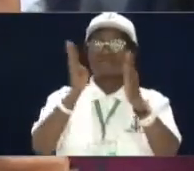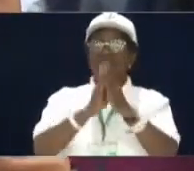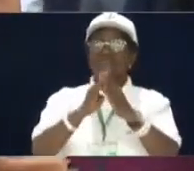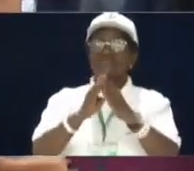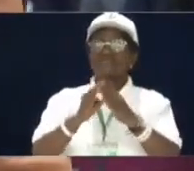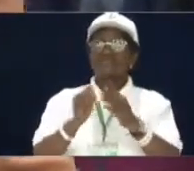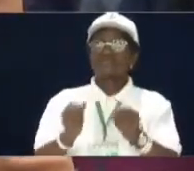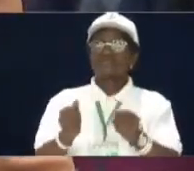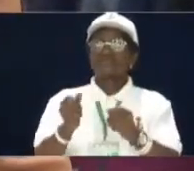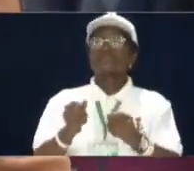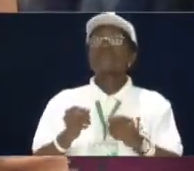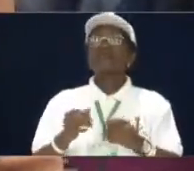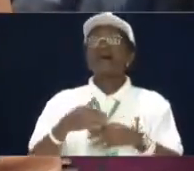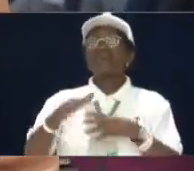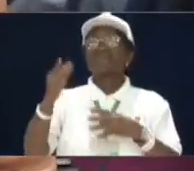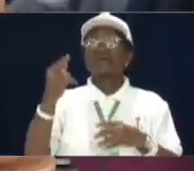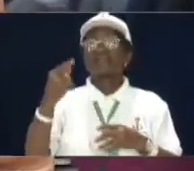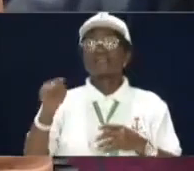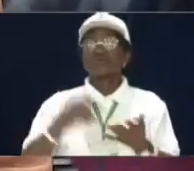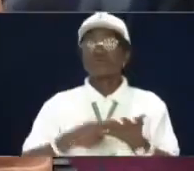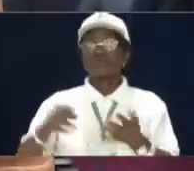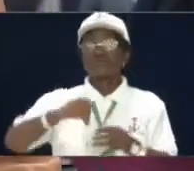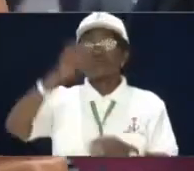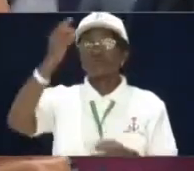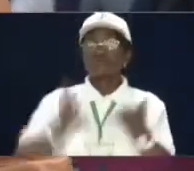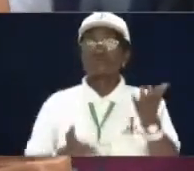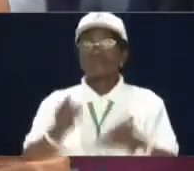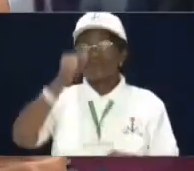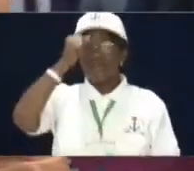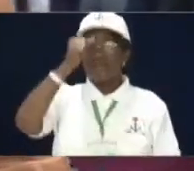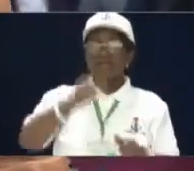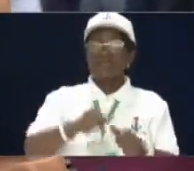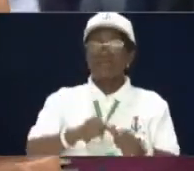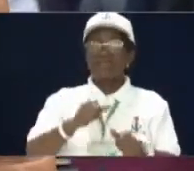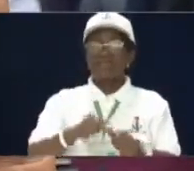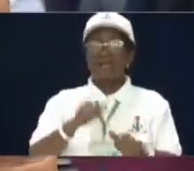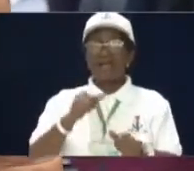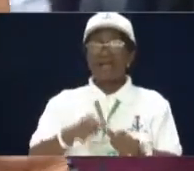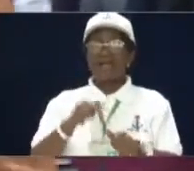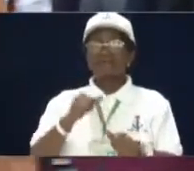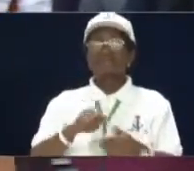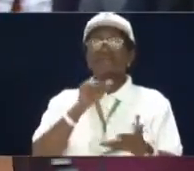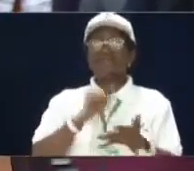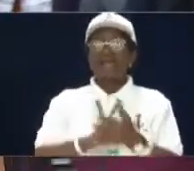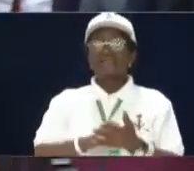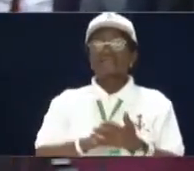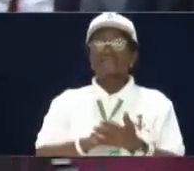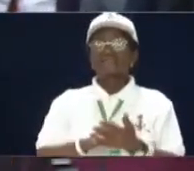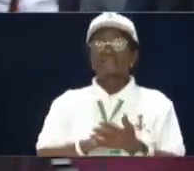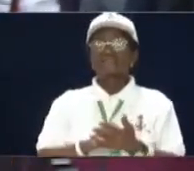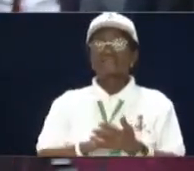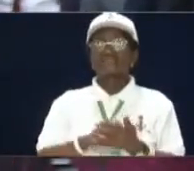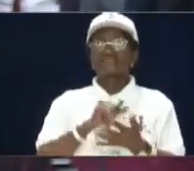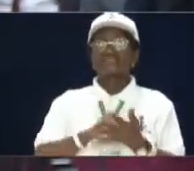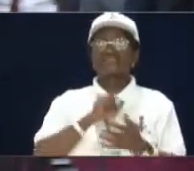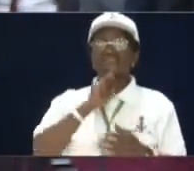immediately after the Holy Ghost service. Remember that it